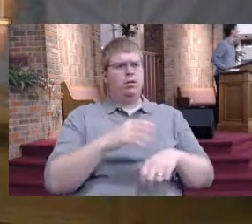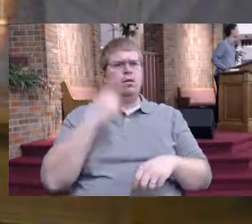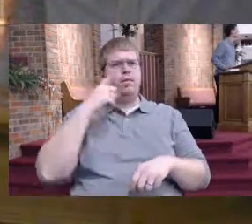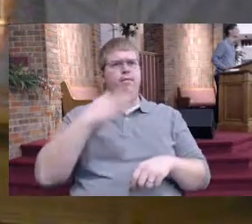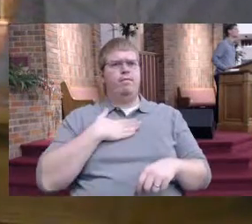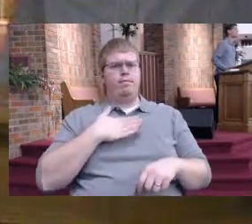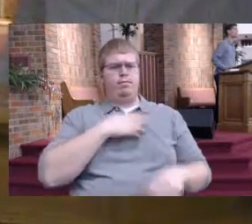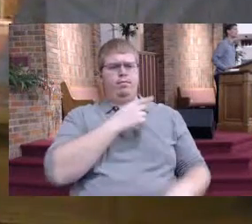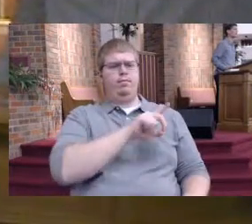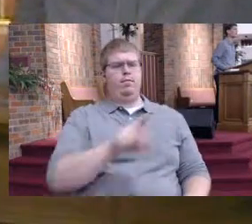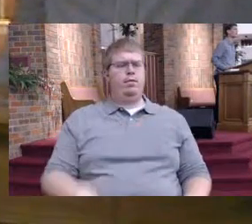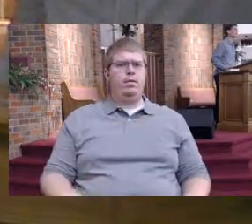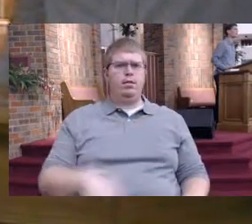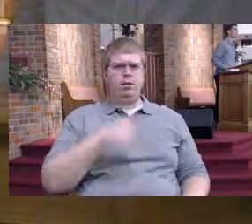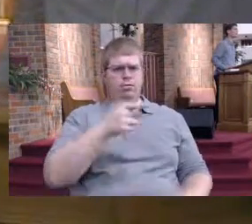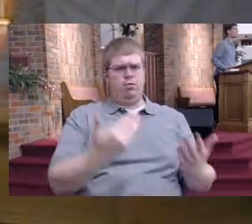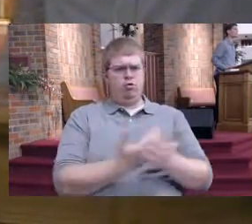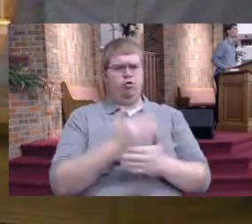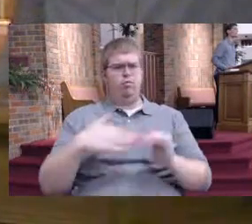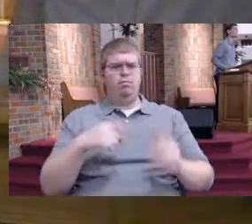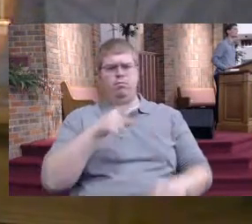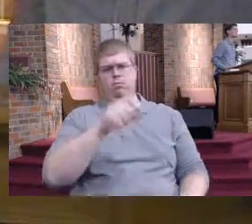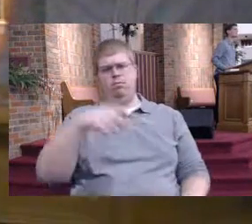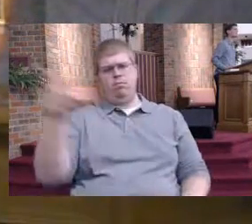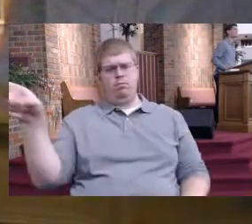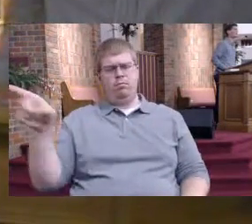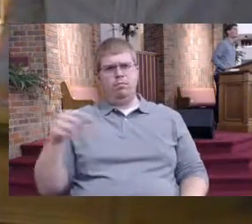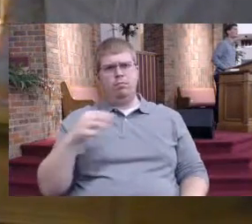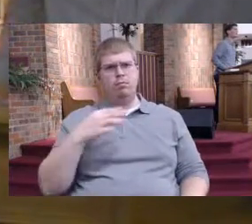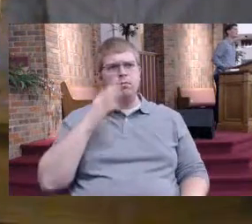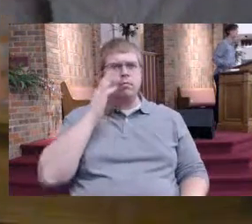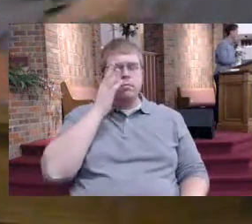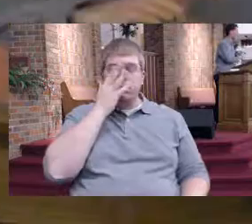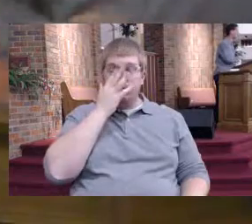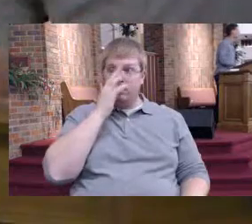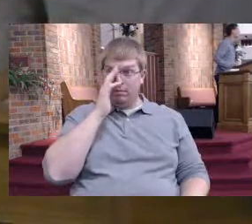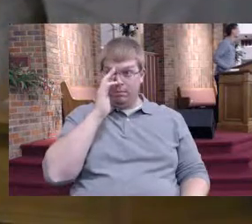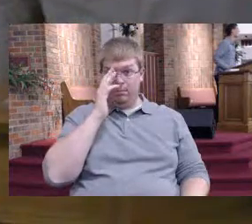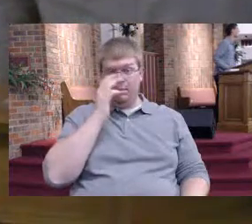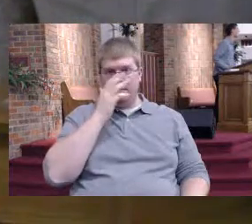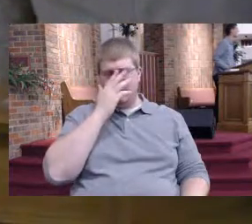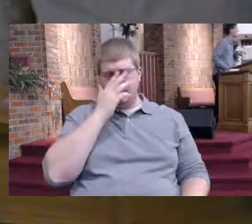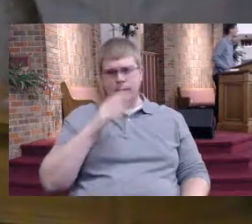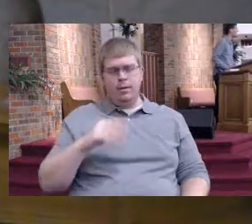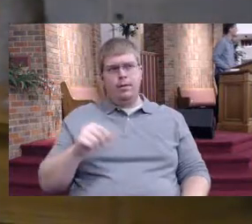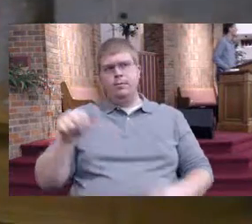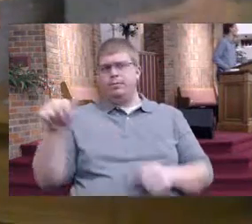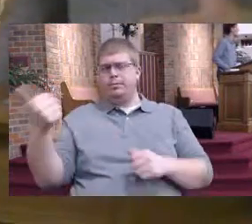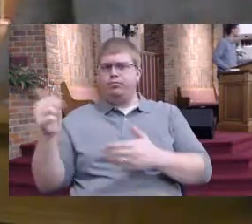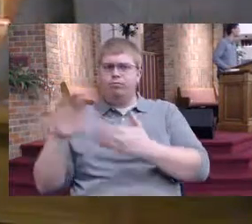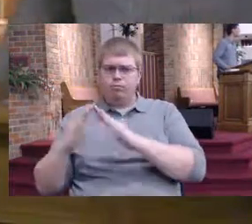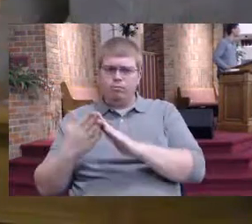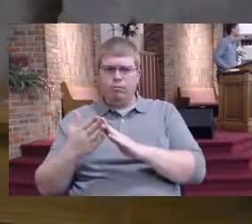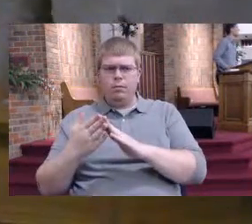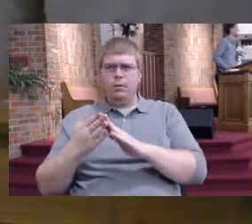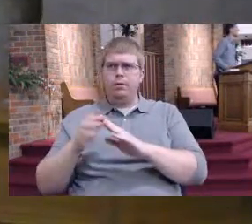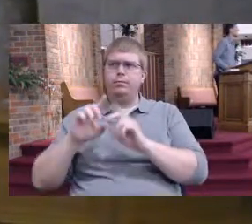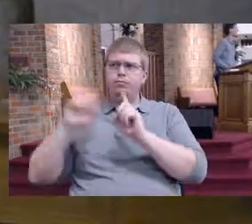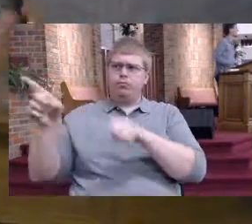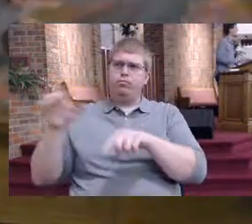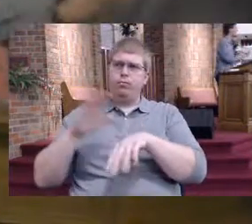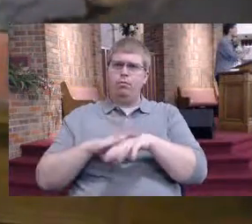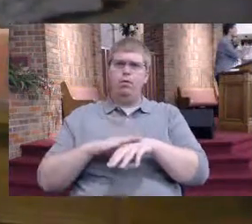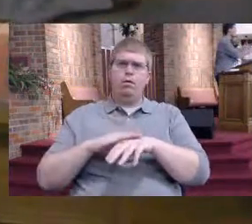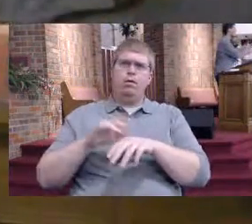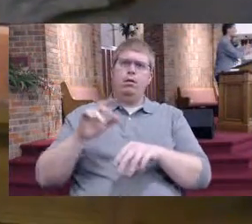denomination. And so you need to find another place to do this." Back in Coacapina, we were meeting there every Thursday, and we